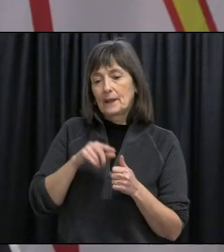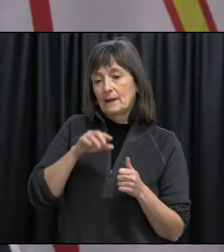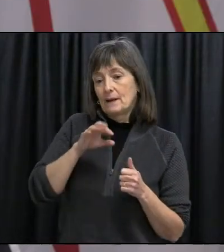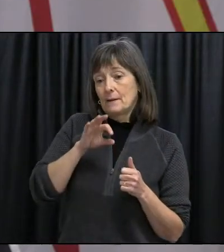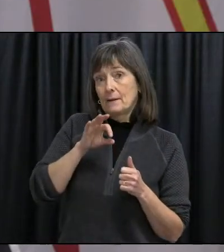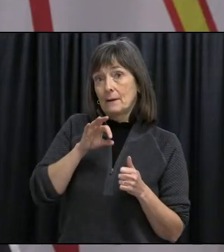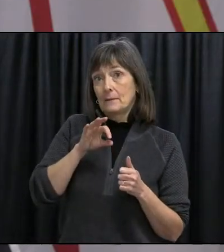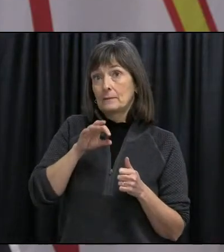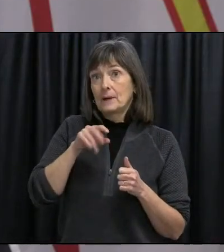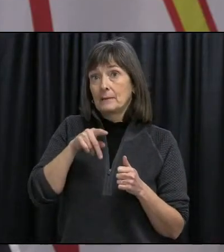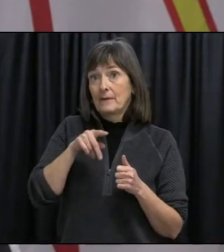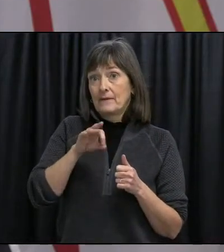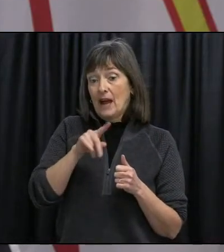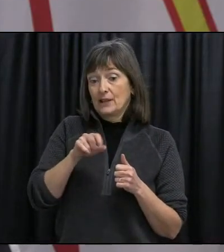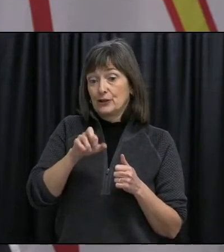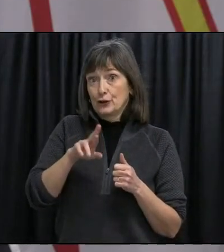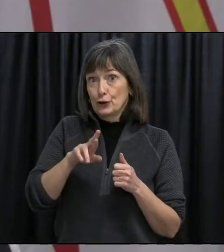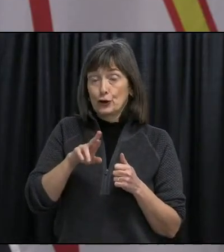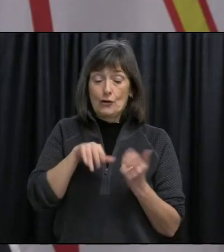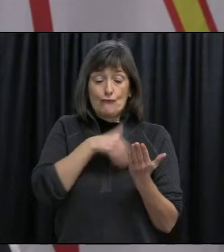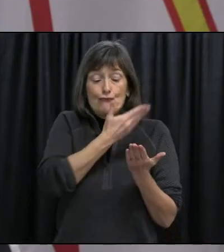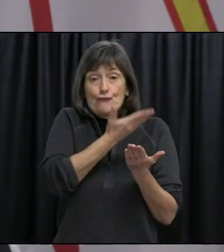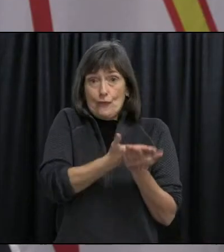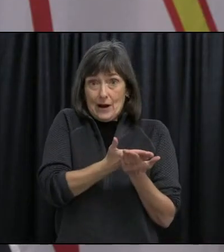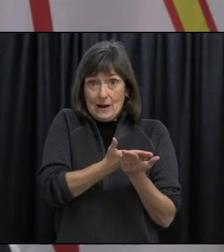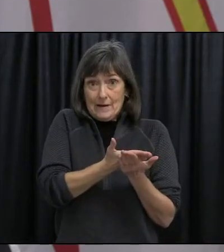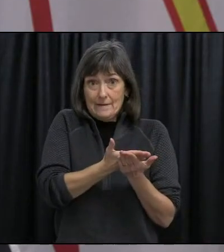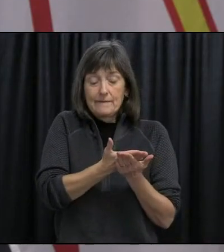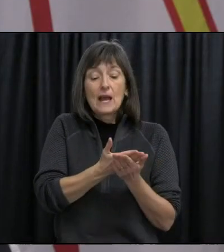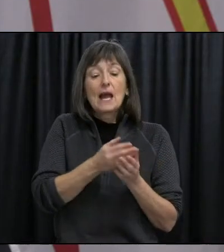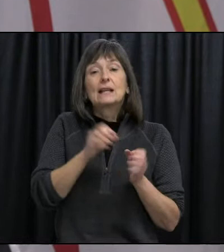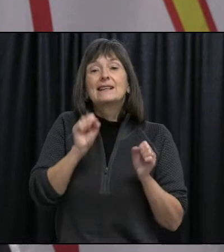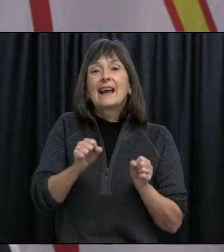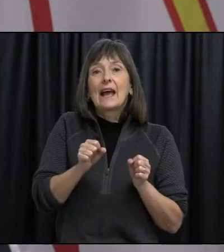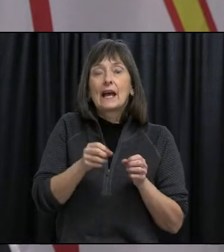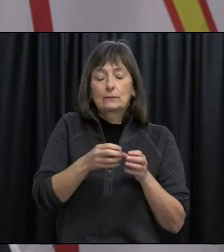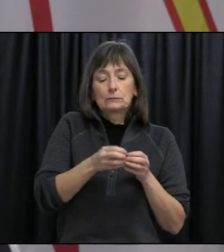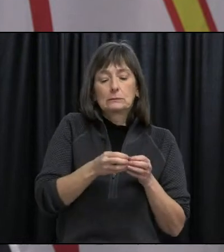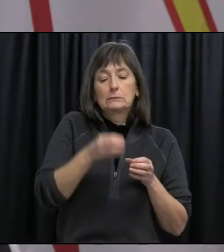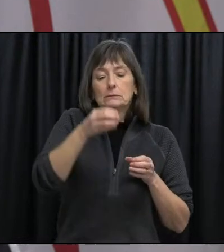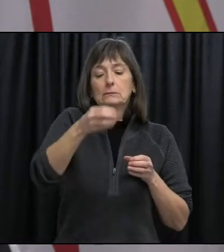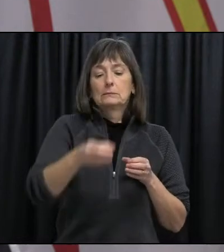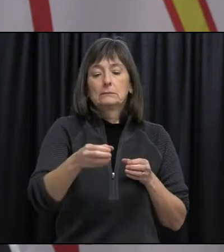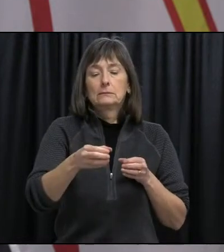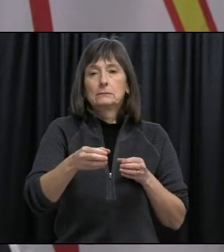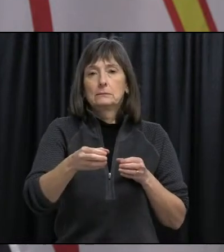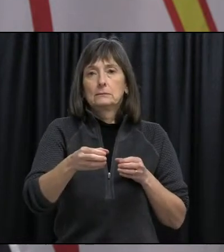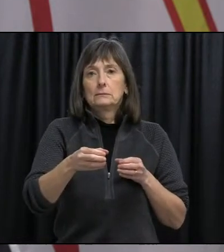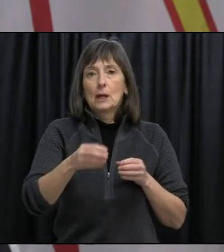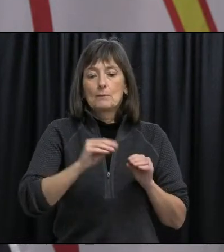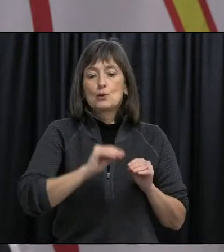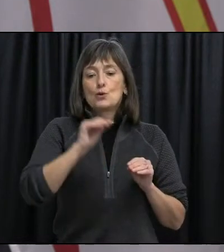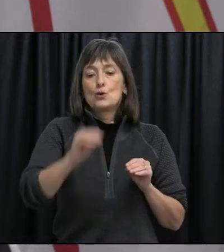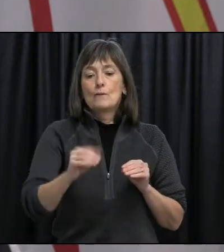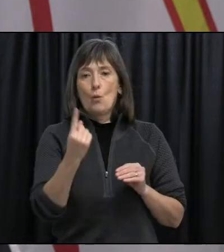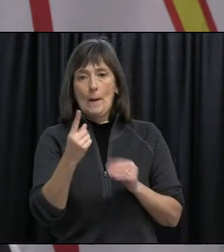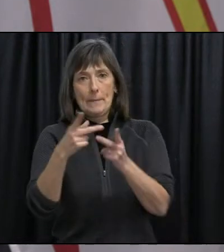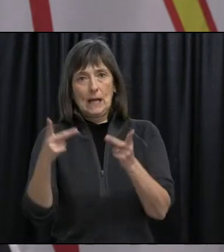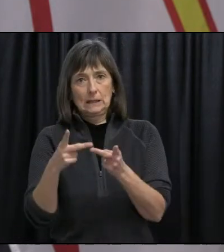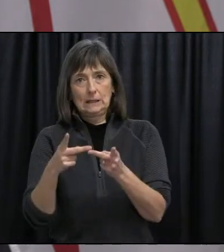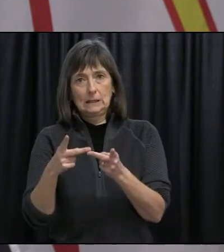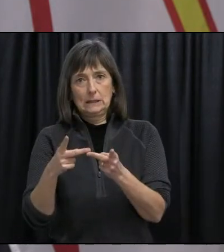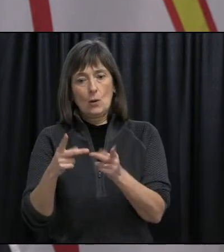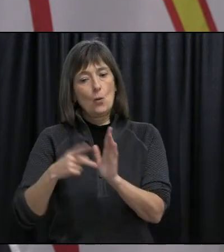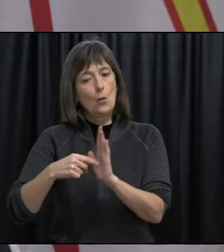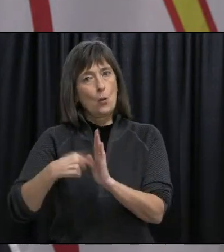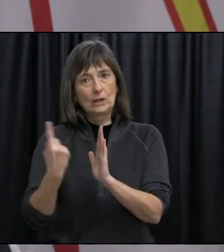a depot where it gets received to one other place, and it will be in liquid form. So there's